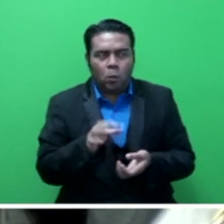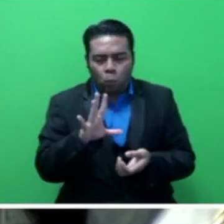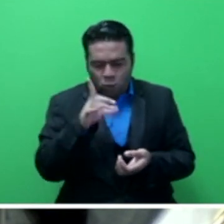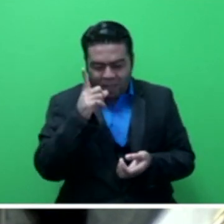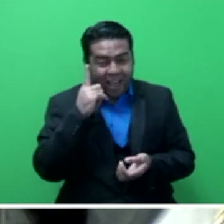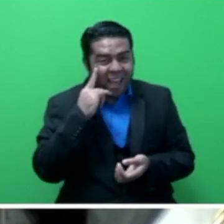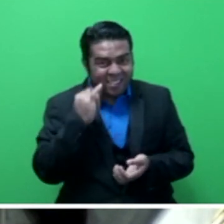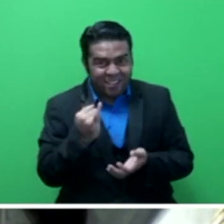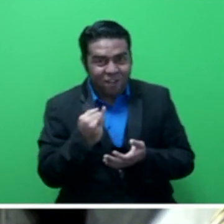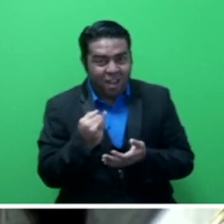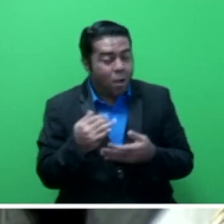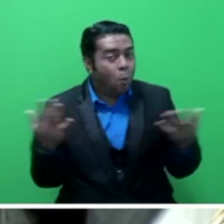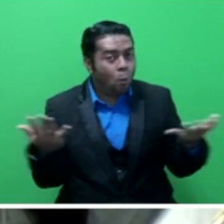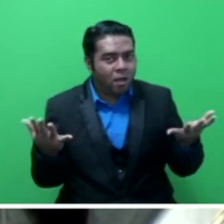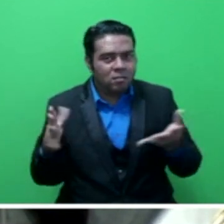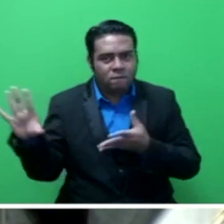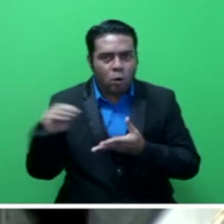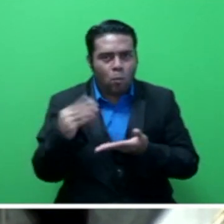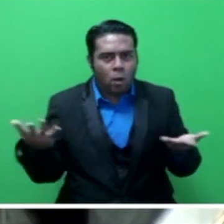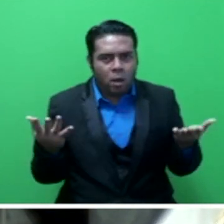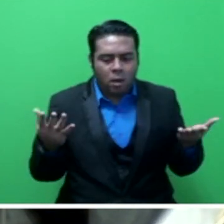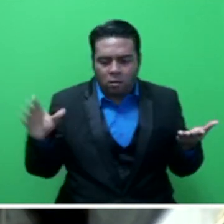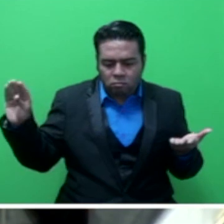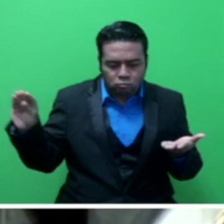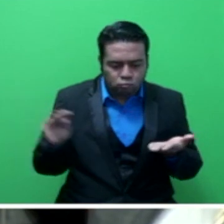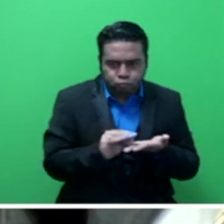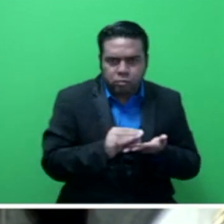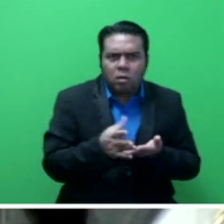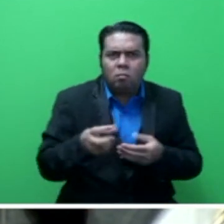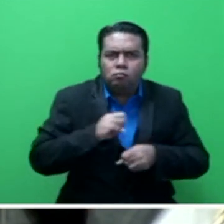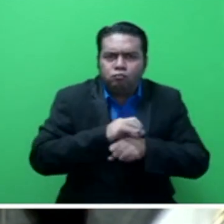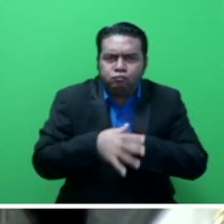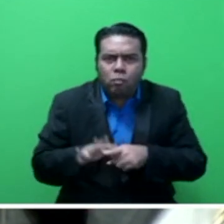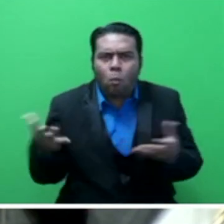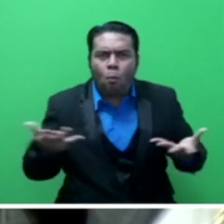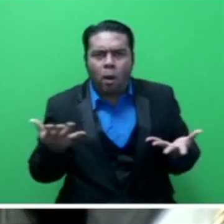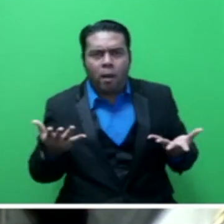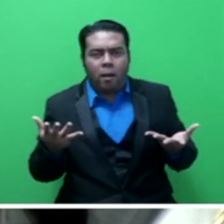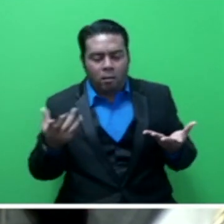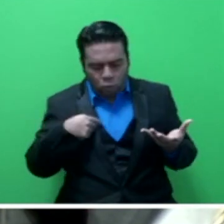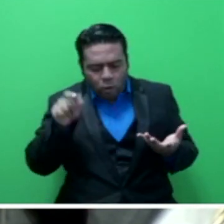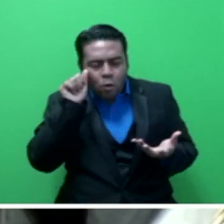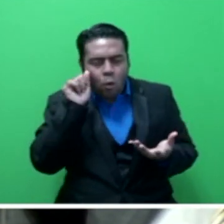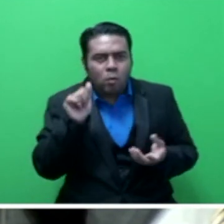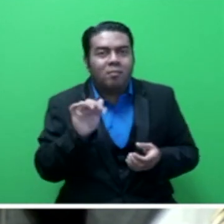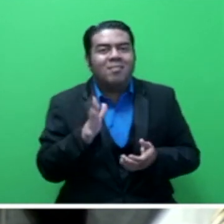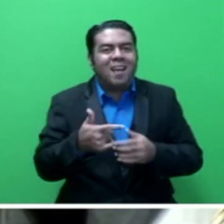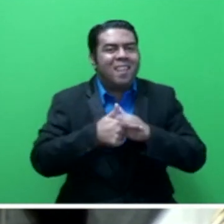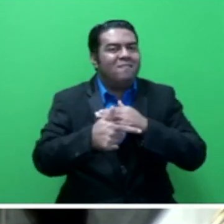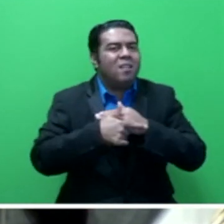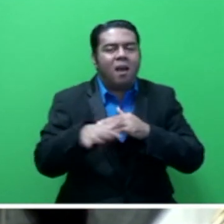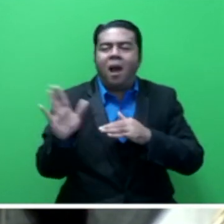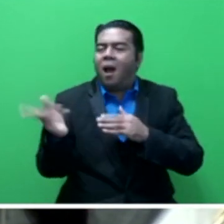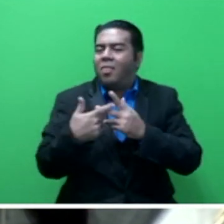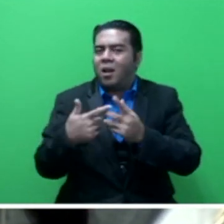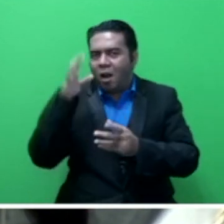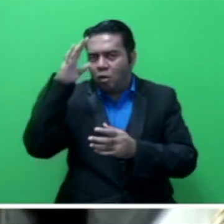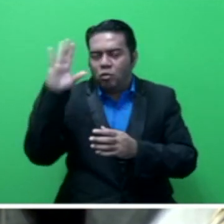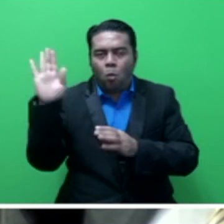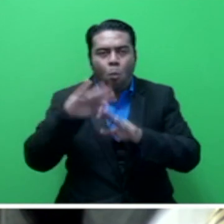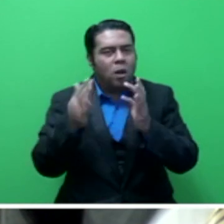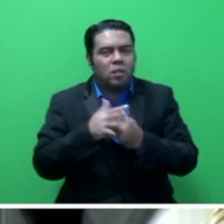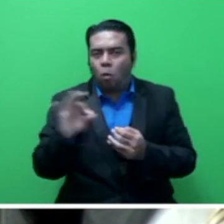the variant where it comes from, the strain where it comes from. And this is a level that many countries around the world don't have. Honorable Speaker, we